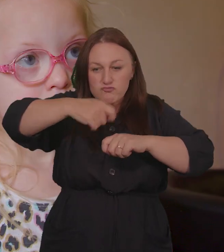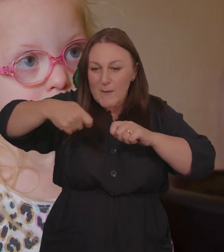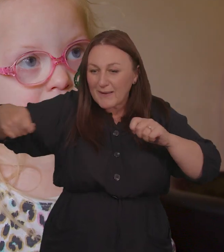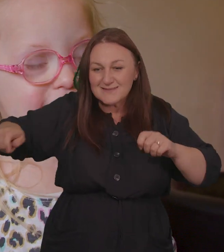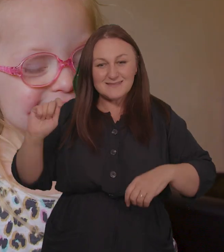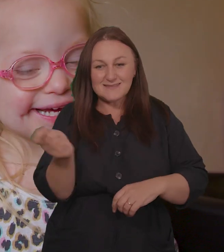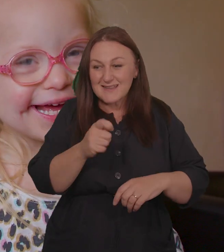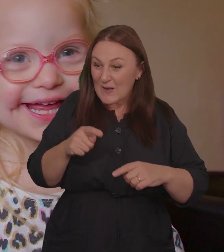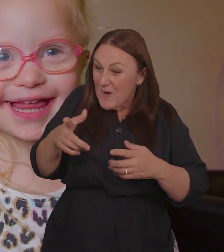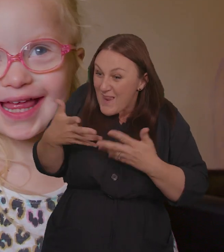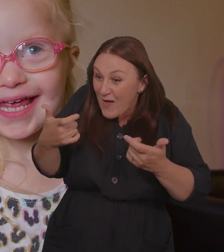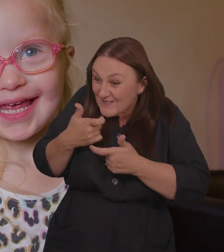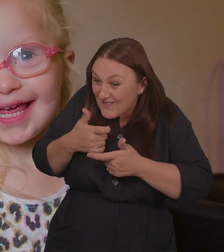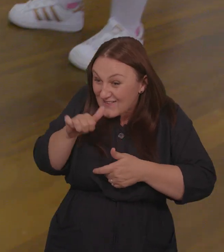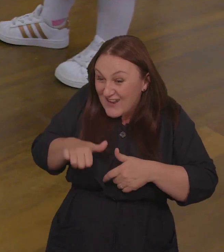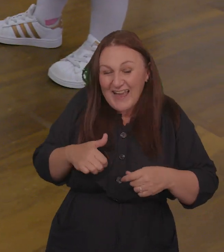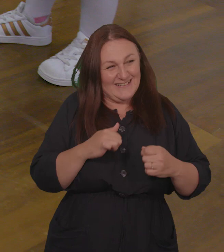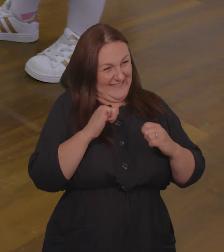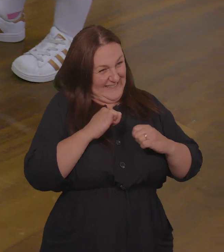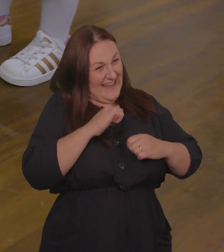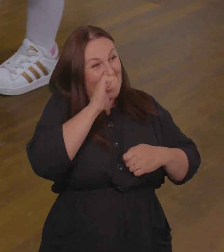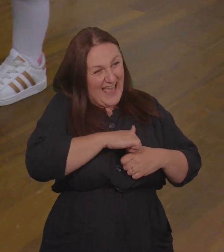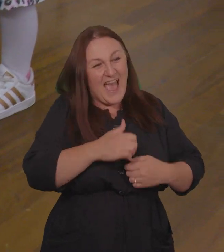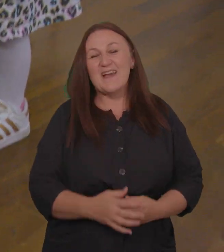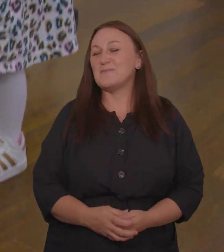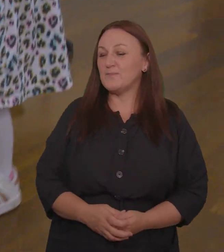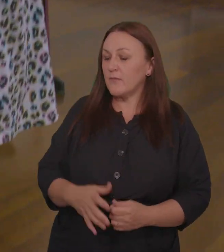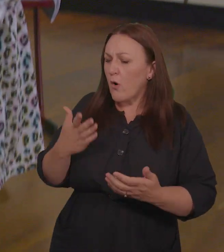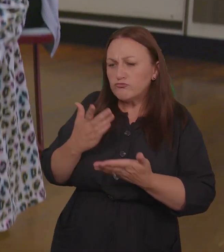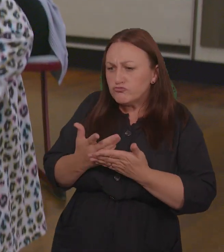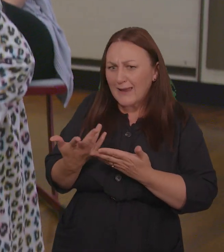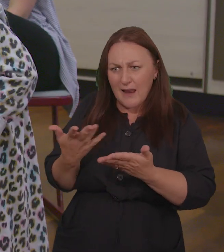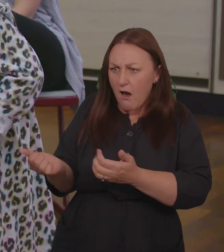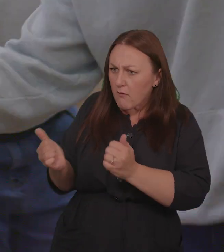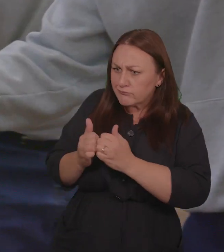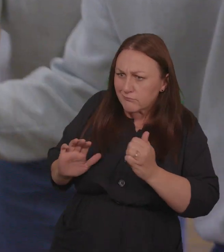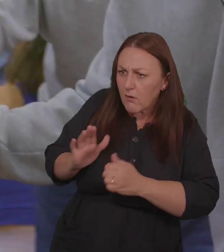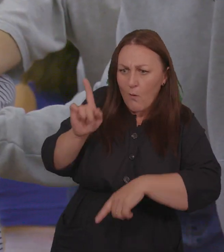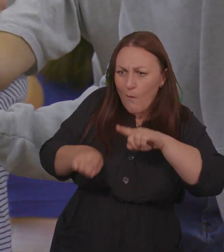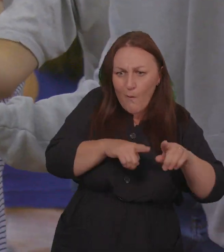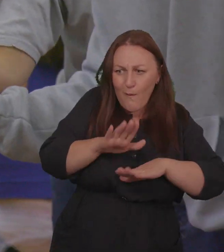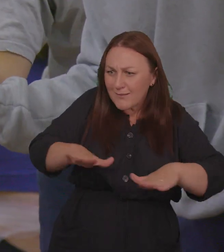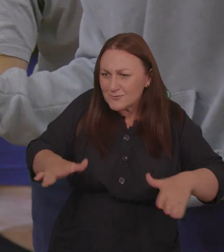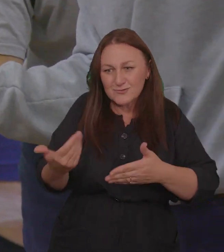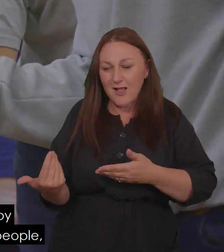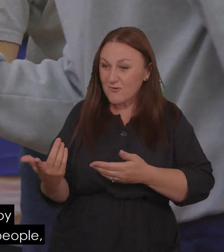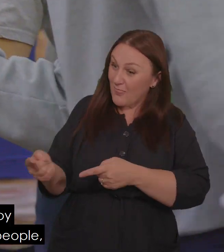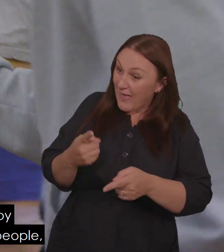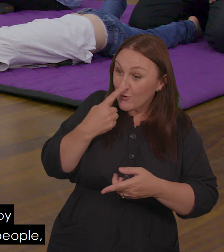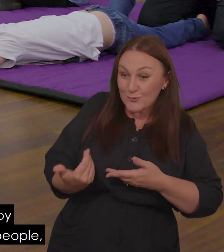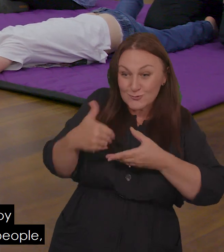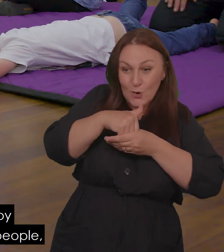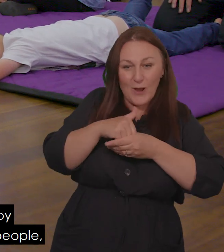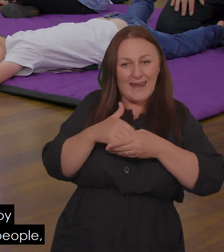you? Hey? Yeah! It was very inclusive for the children, so they could like join in and they could get involved.